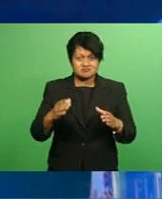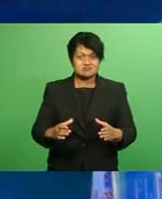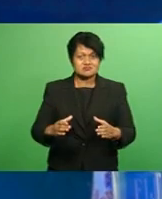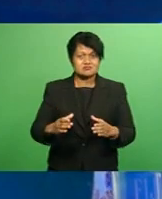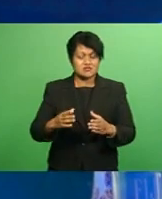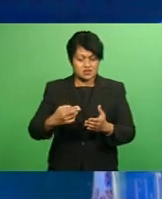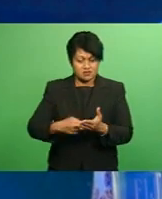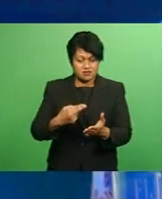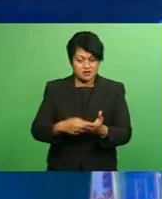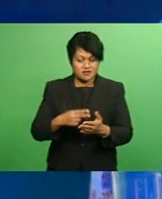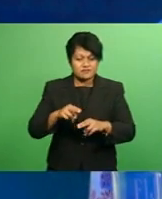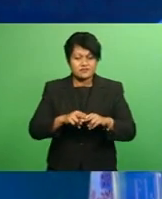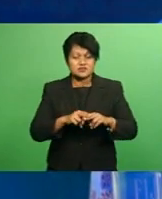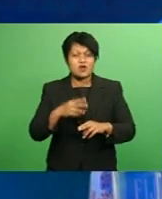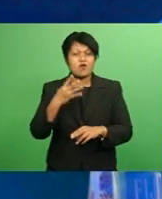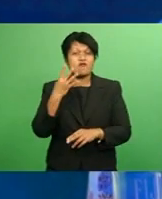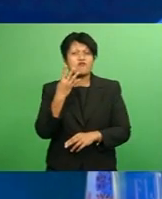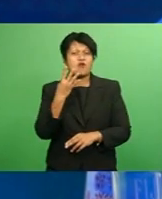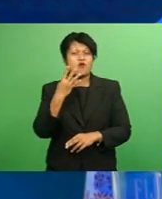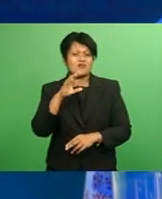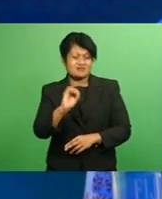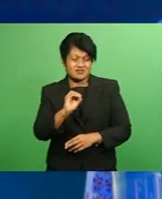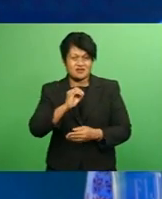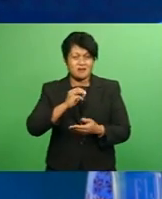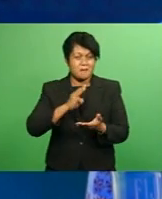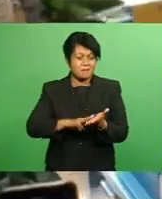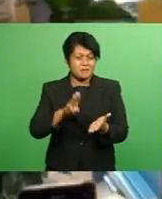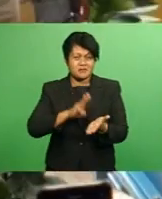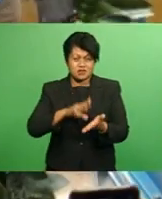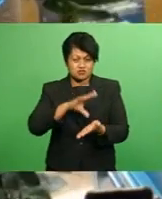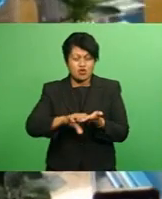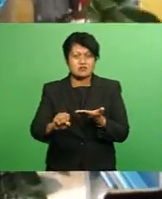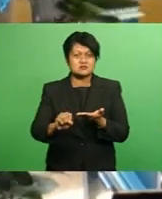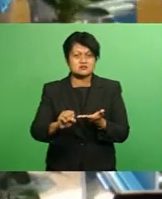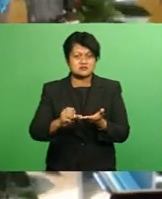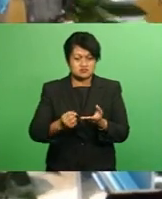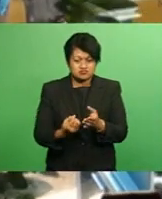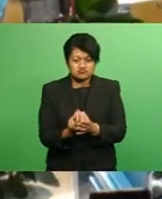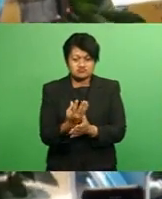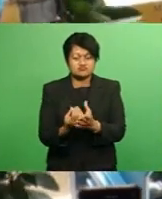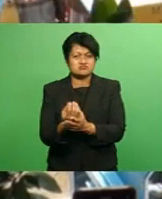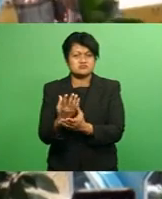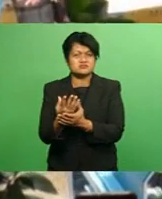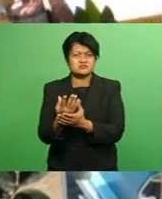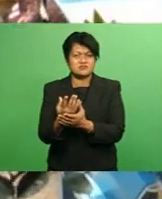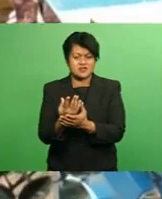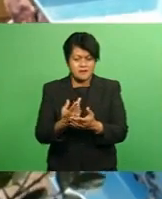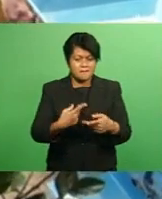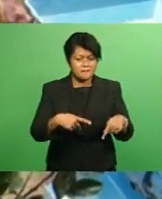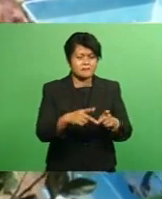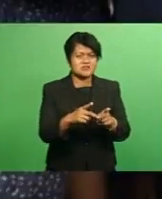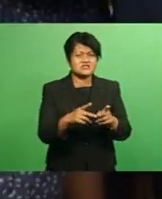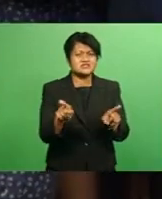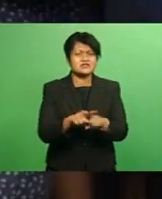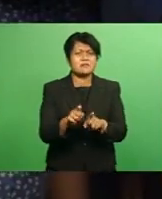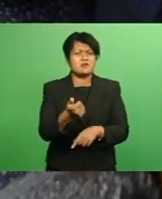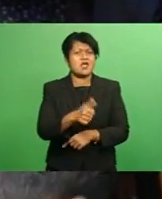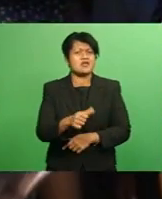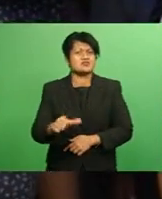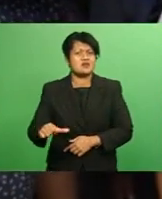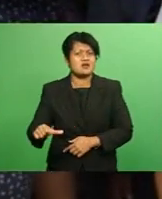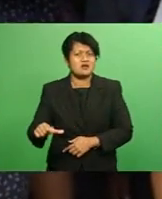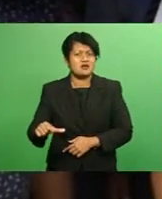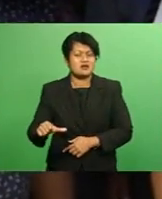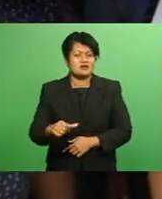about $40 million worth of rice grown in places like Southeast Asia that ends